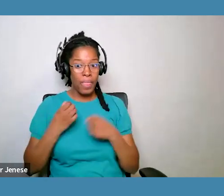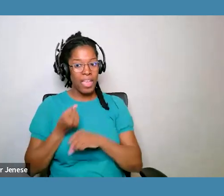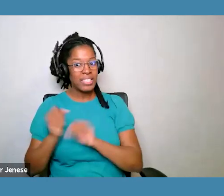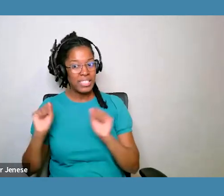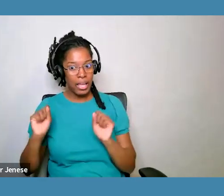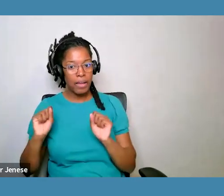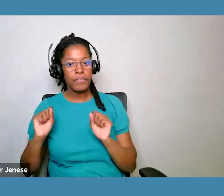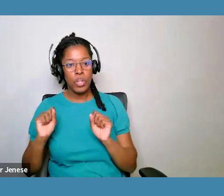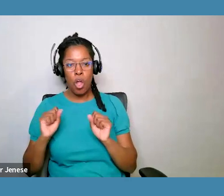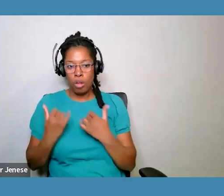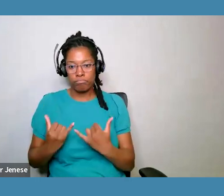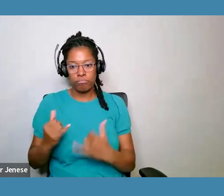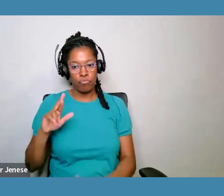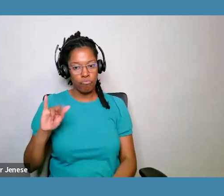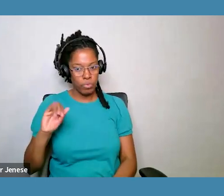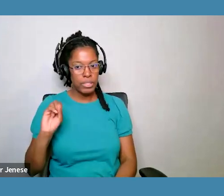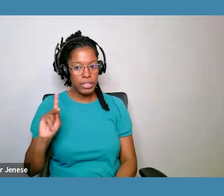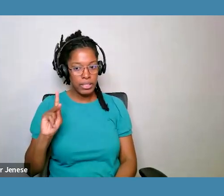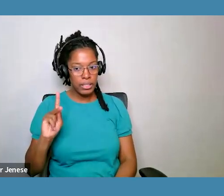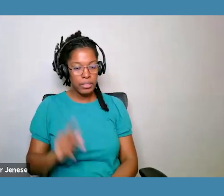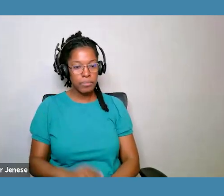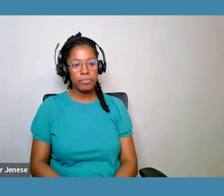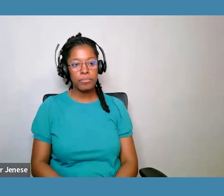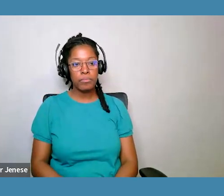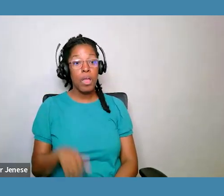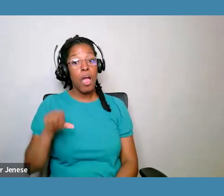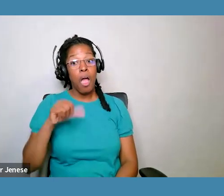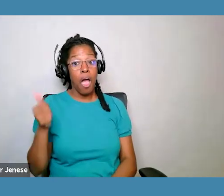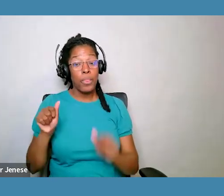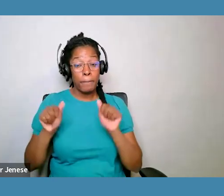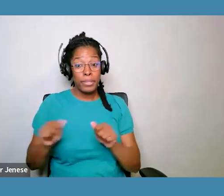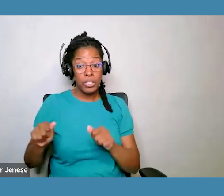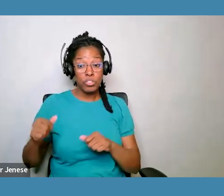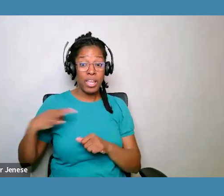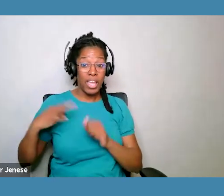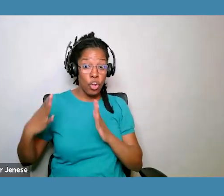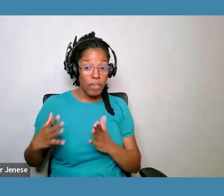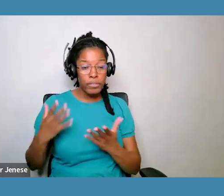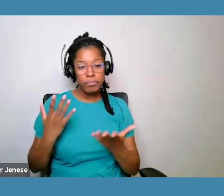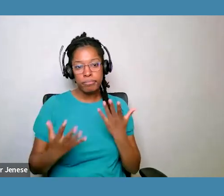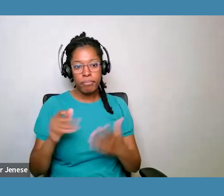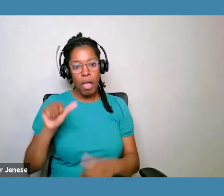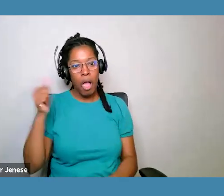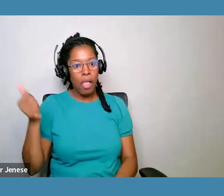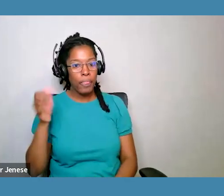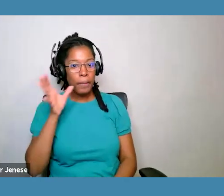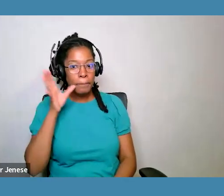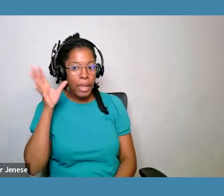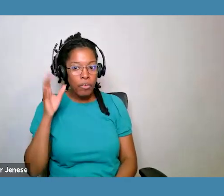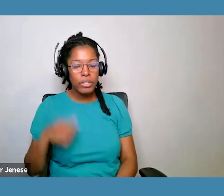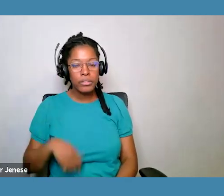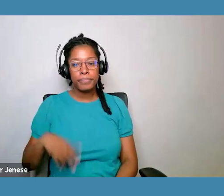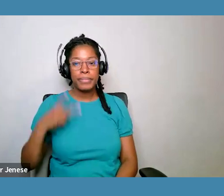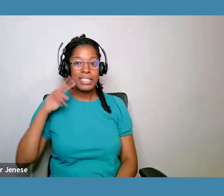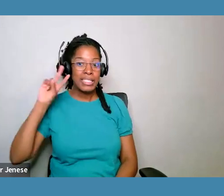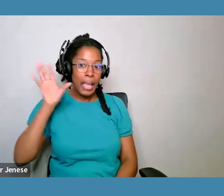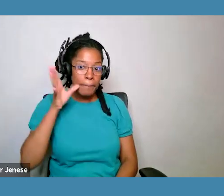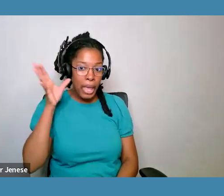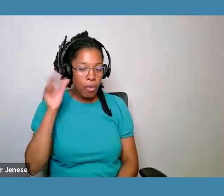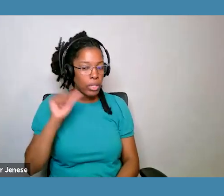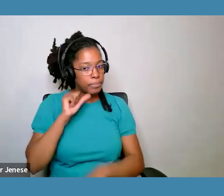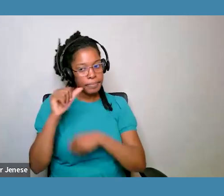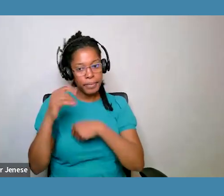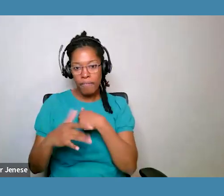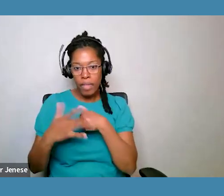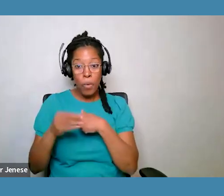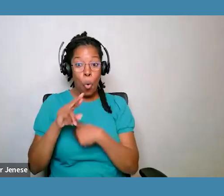are at imminent risk. The other potential caregivers, such as another parent, step-parent, etc., are unavailable